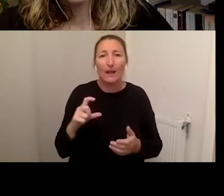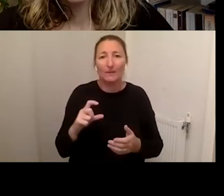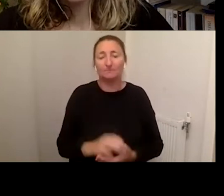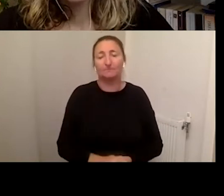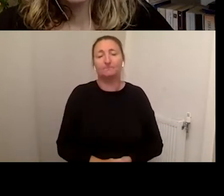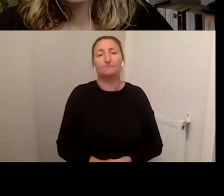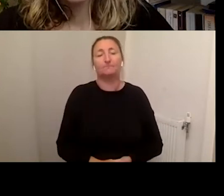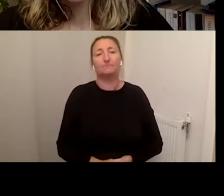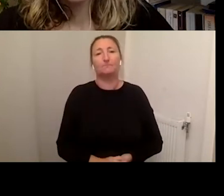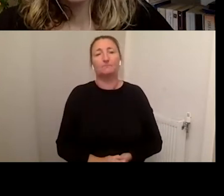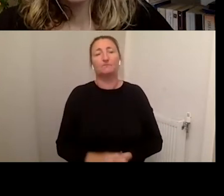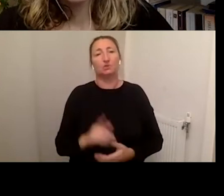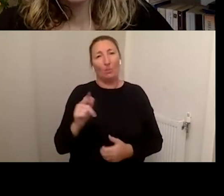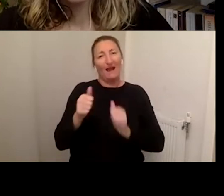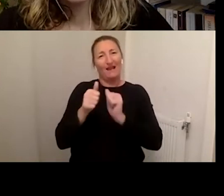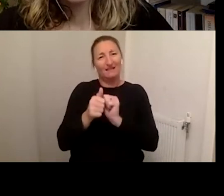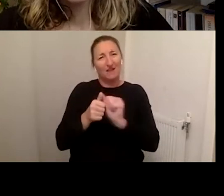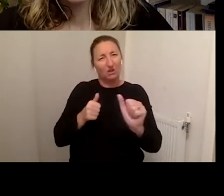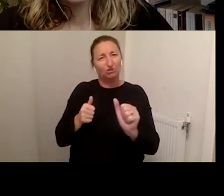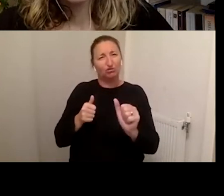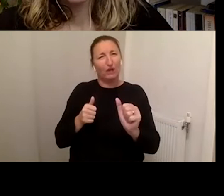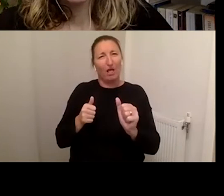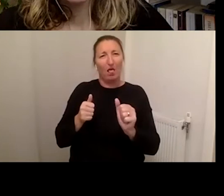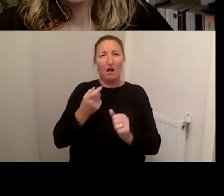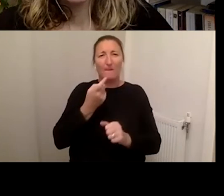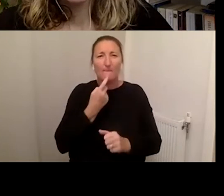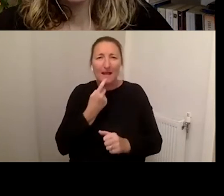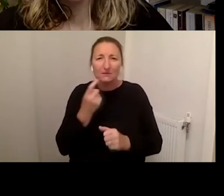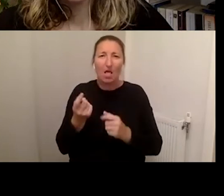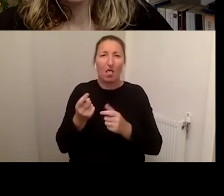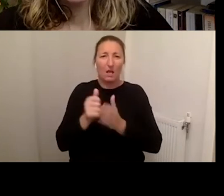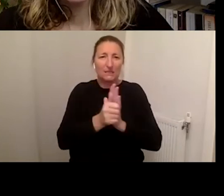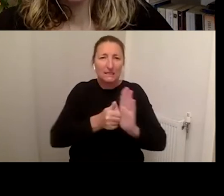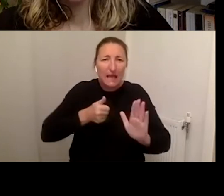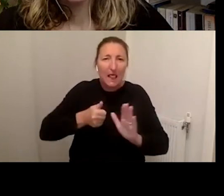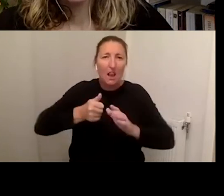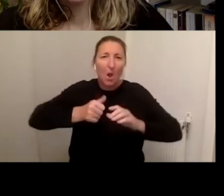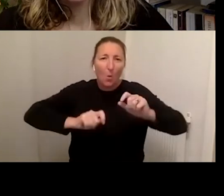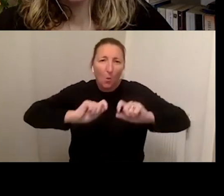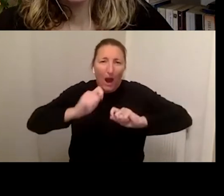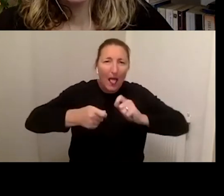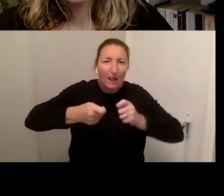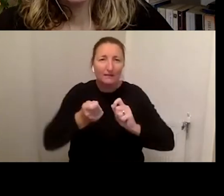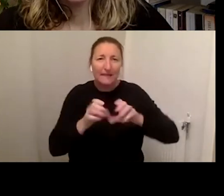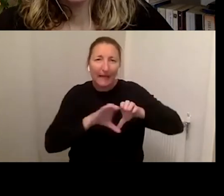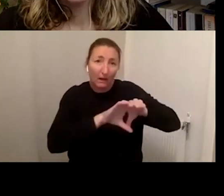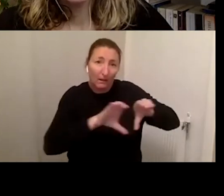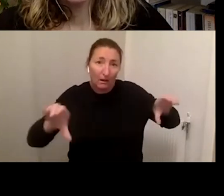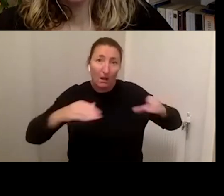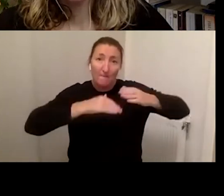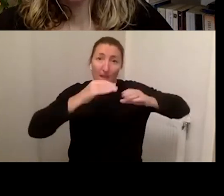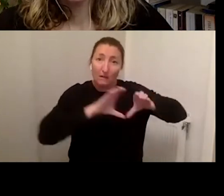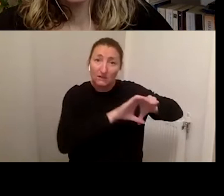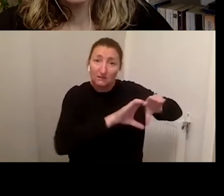base of special metallurgy, of skills for welding, of industrial supply chains for